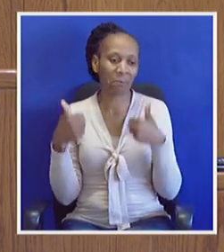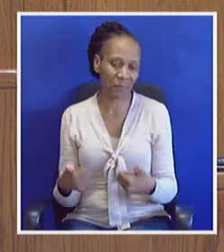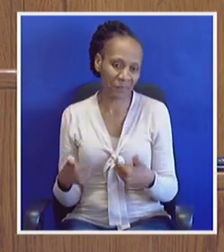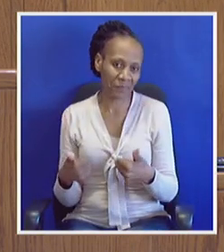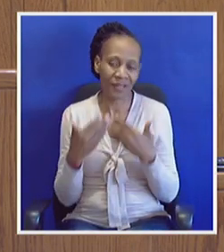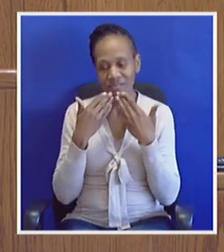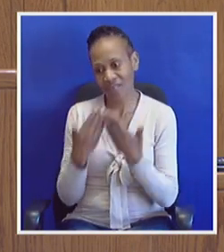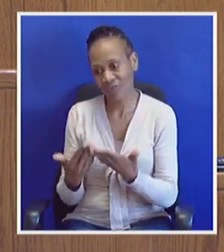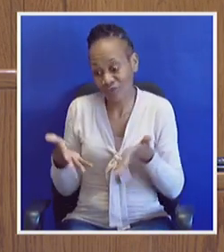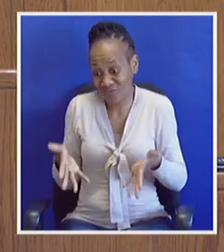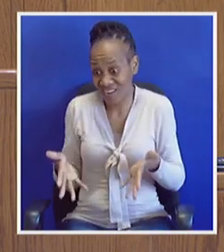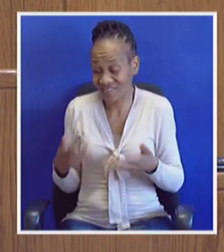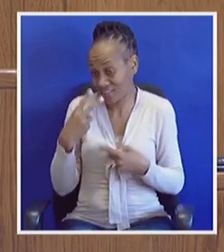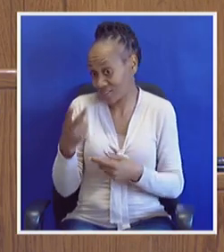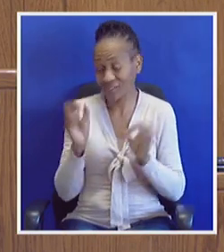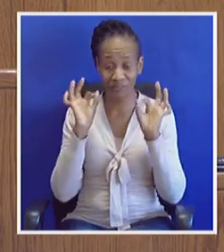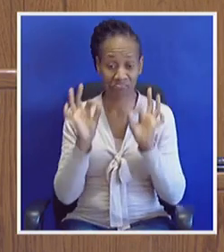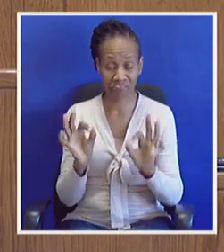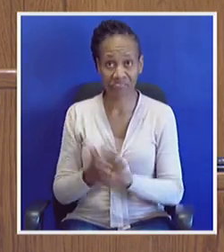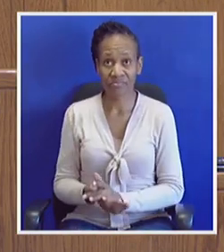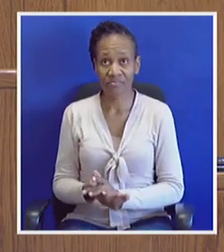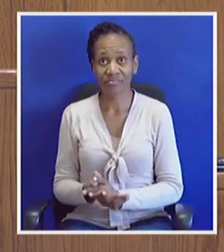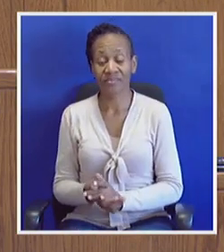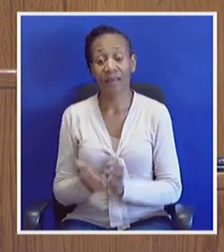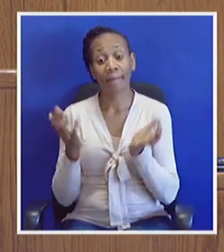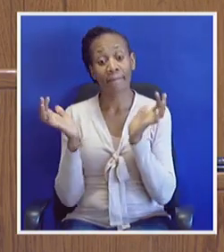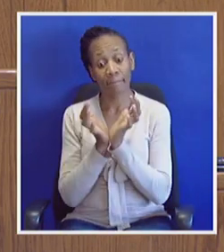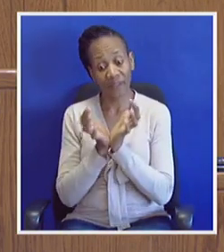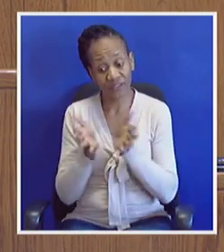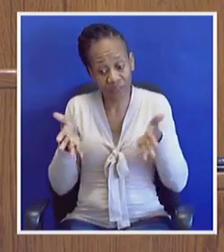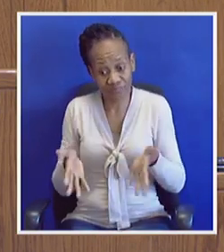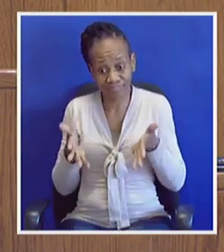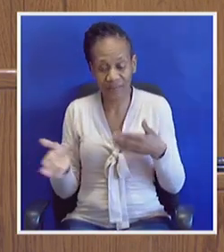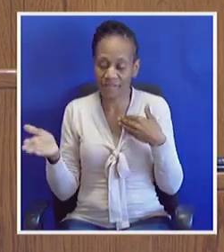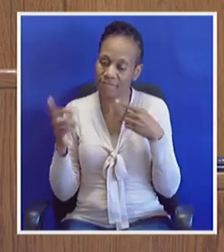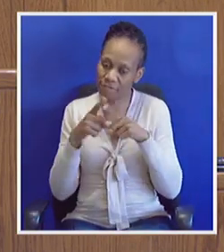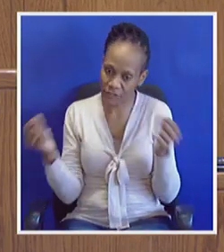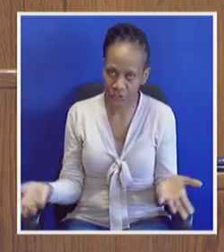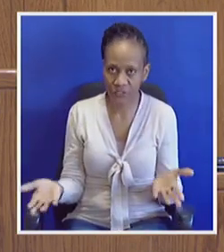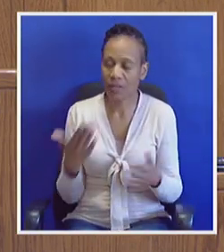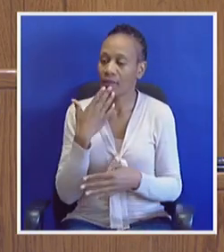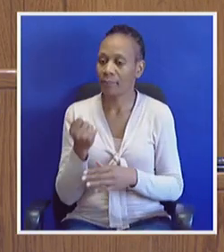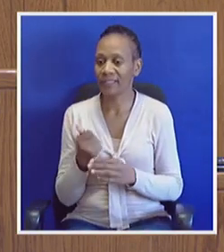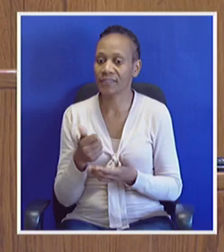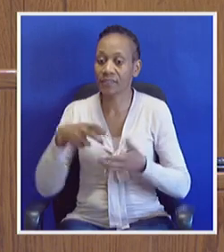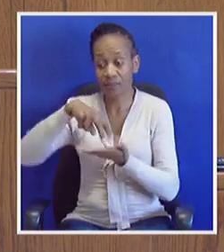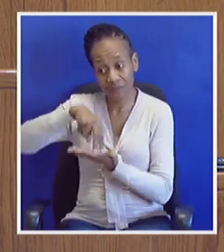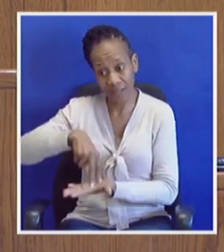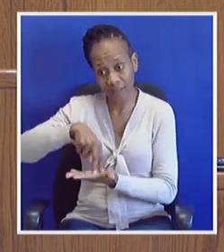saying today. This concludes the business of the day. Honorable members, you are requested to remain